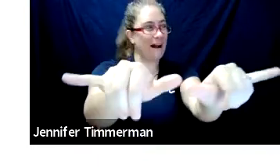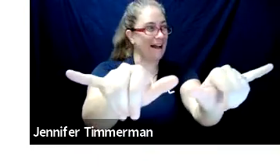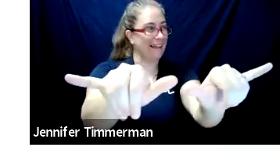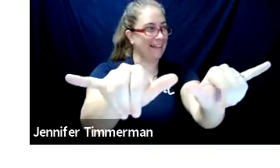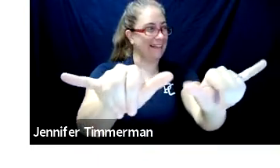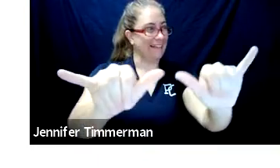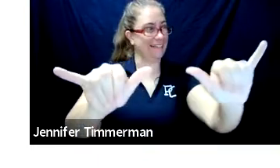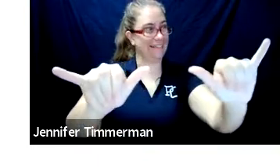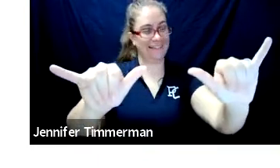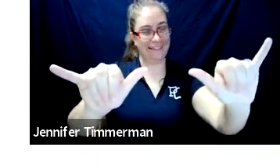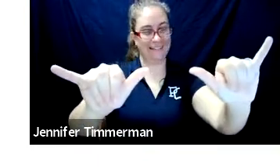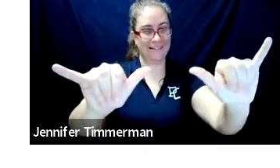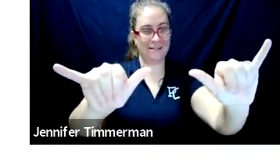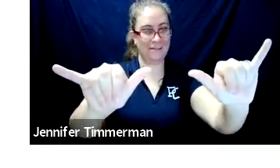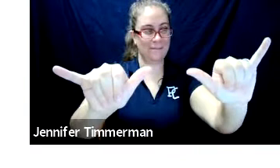Y,